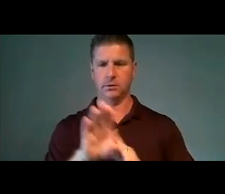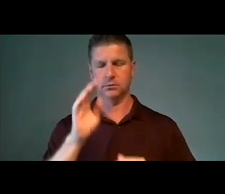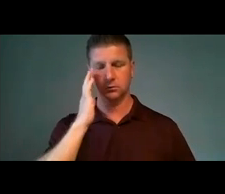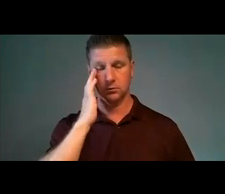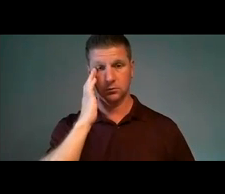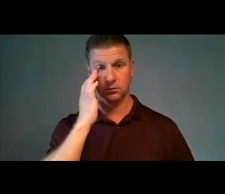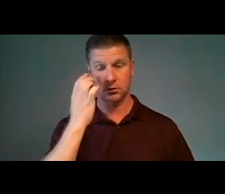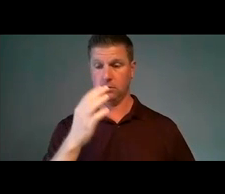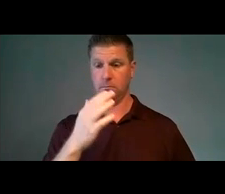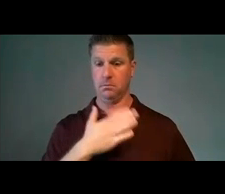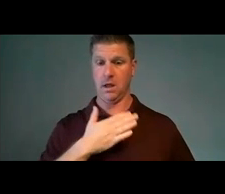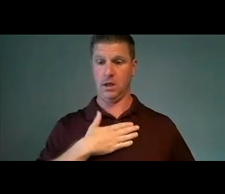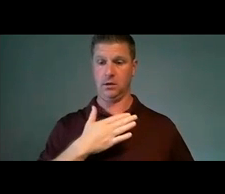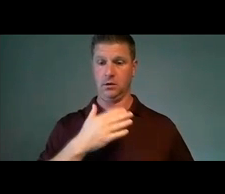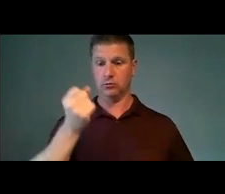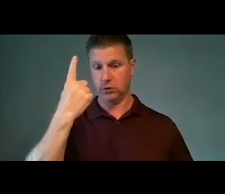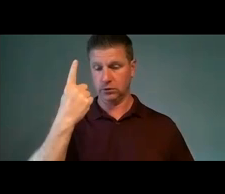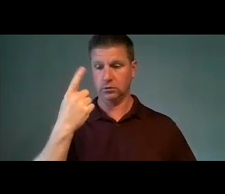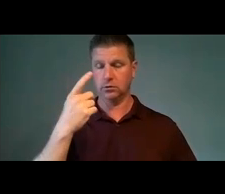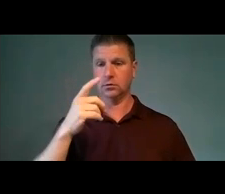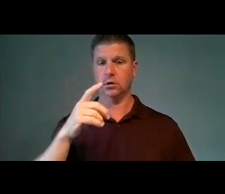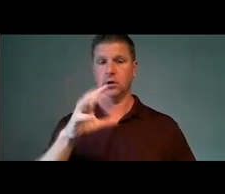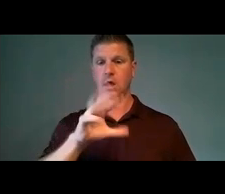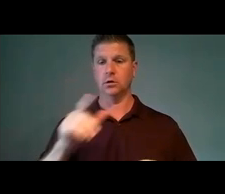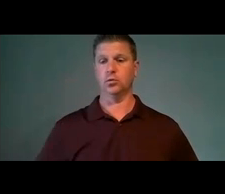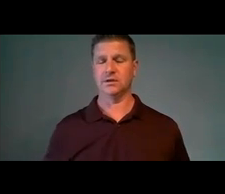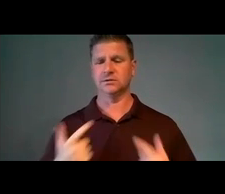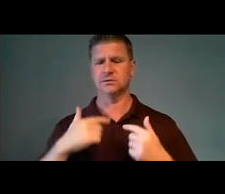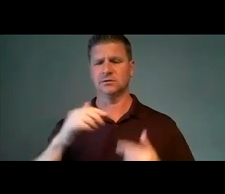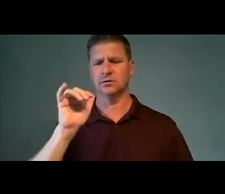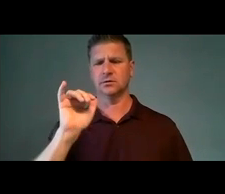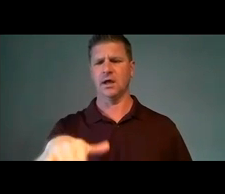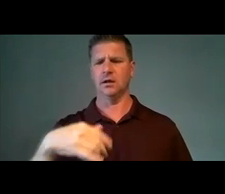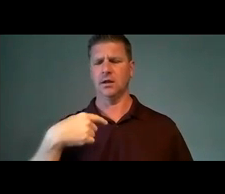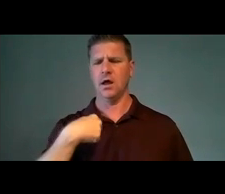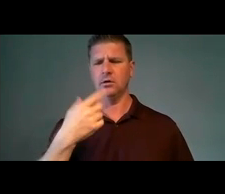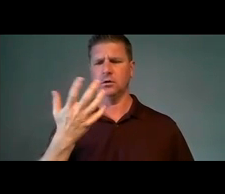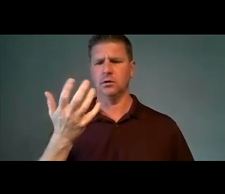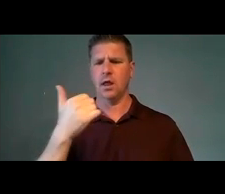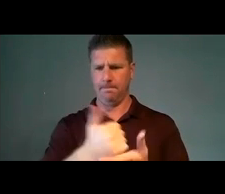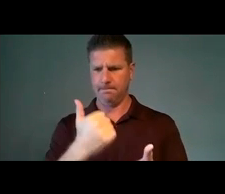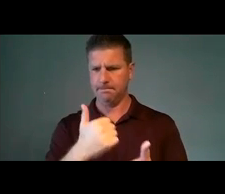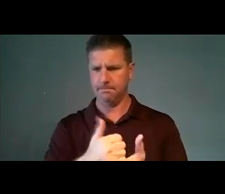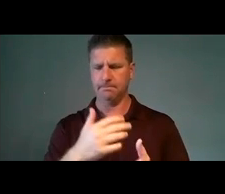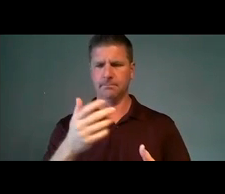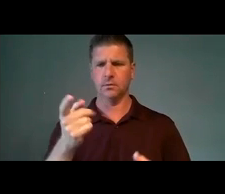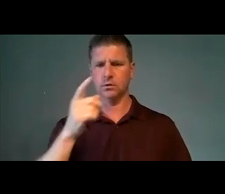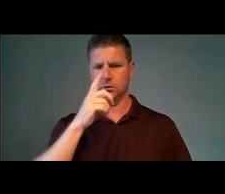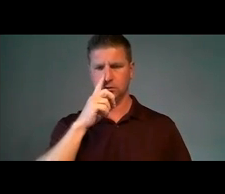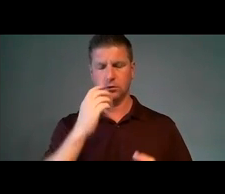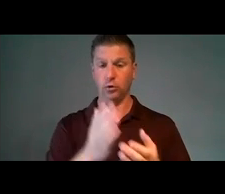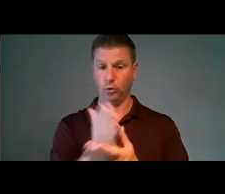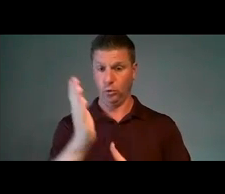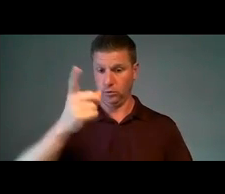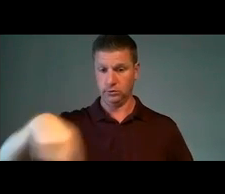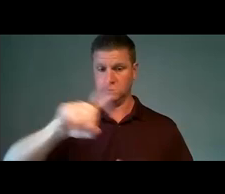my take on this development and the residents that I do help out throughout this